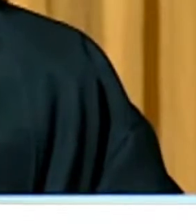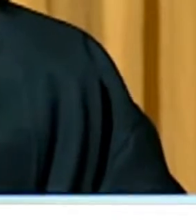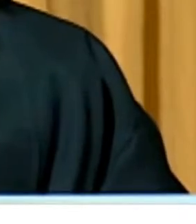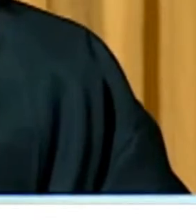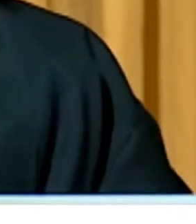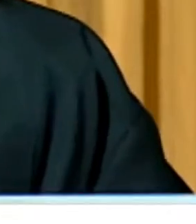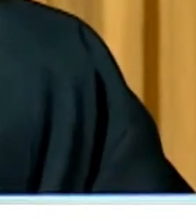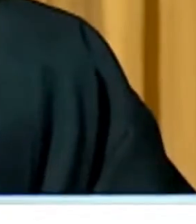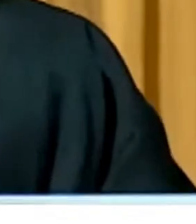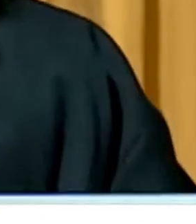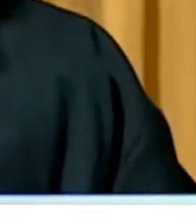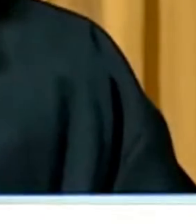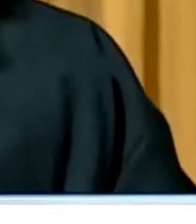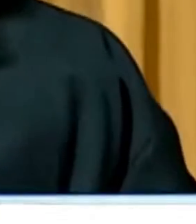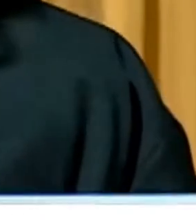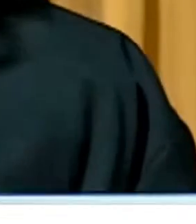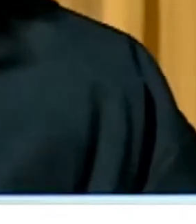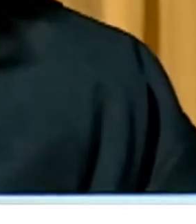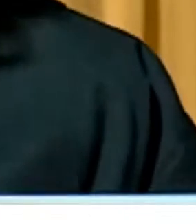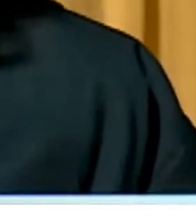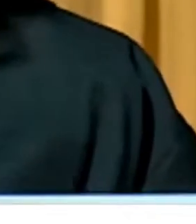accordingly allow Civil Appeal number